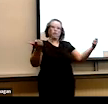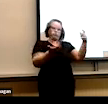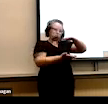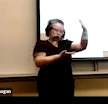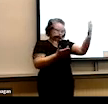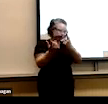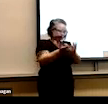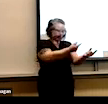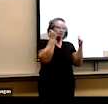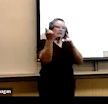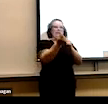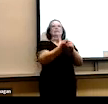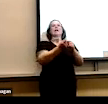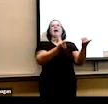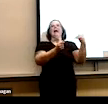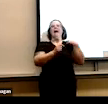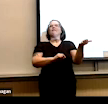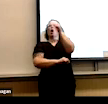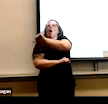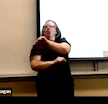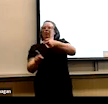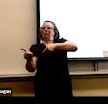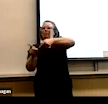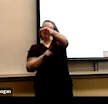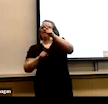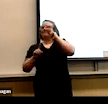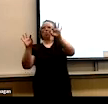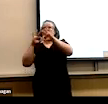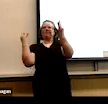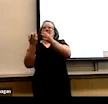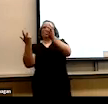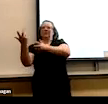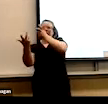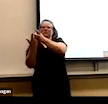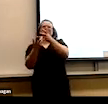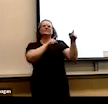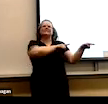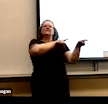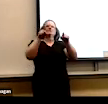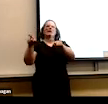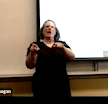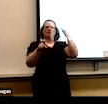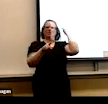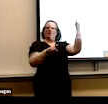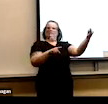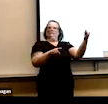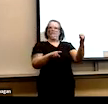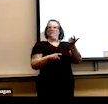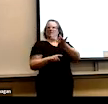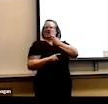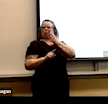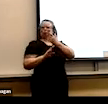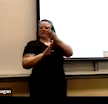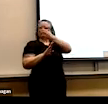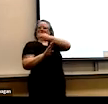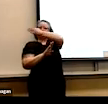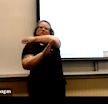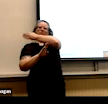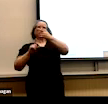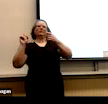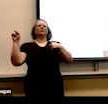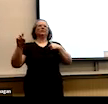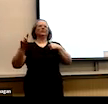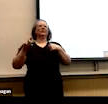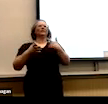on that are kind of like a more detailed version of the My Health Passport. So they can go through and fill out a couple of documents that say like, here are the